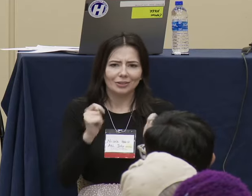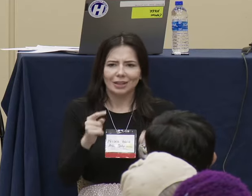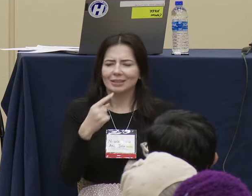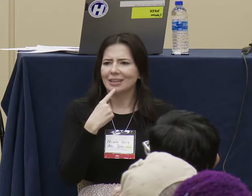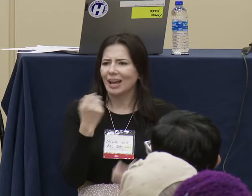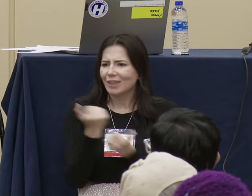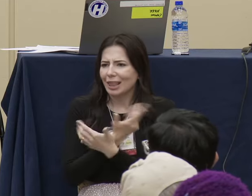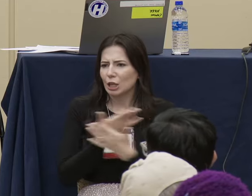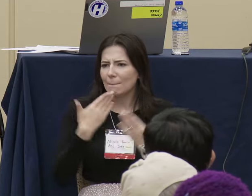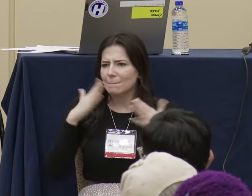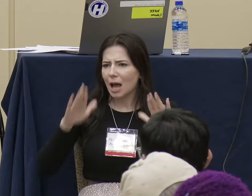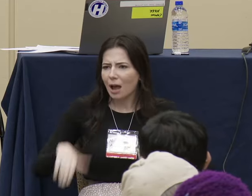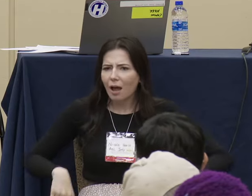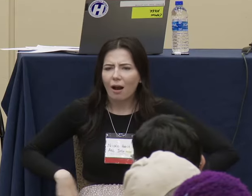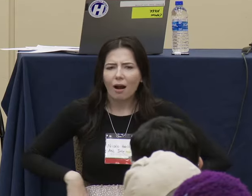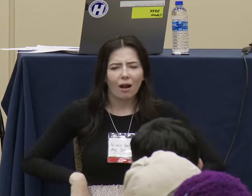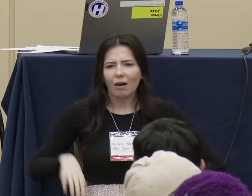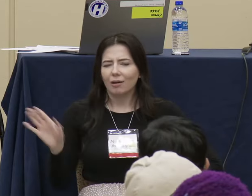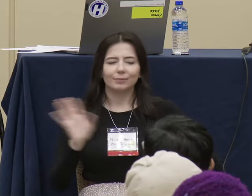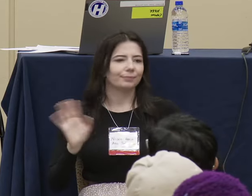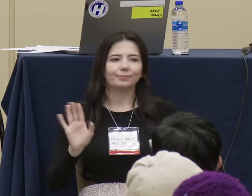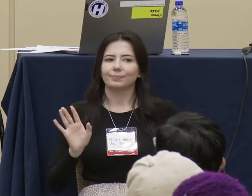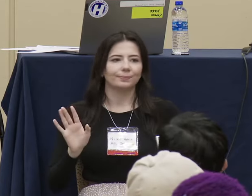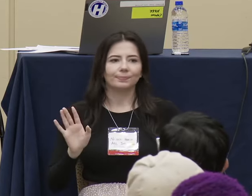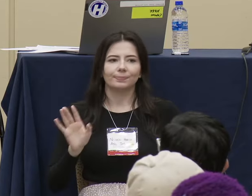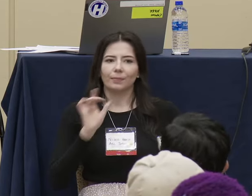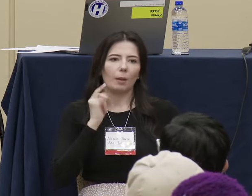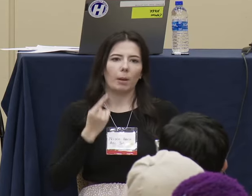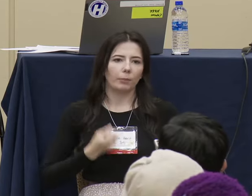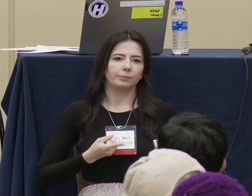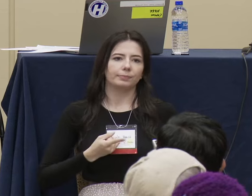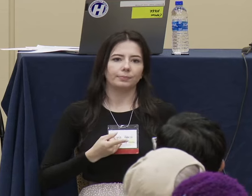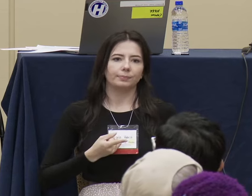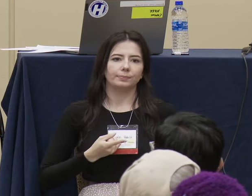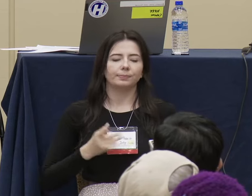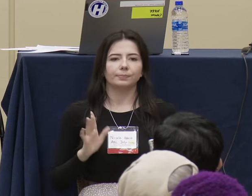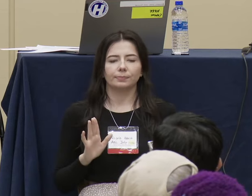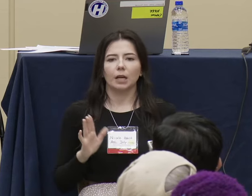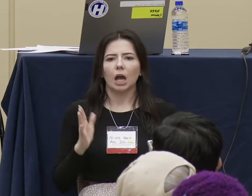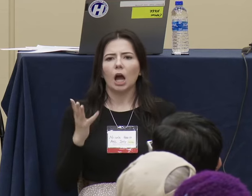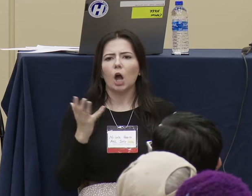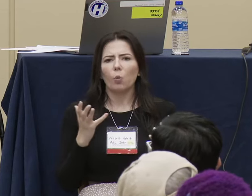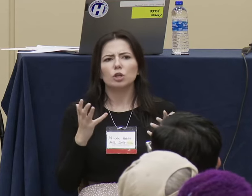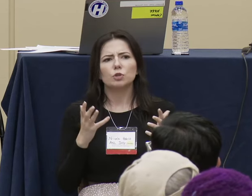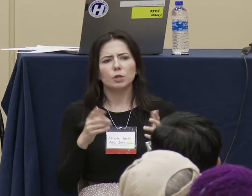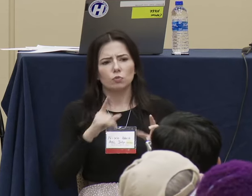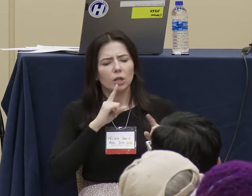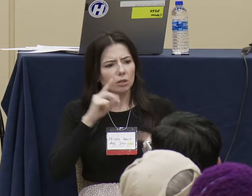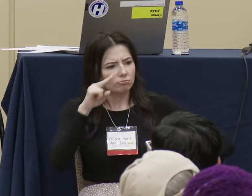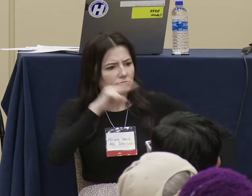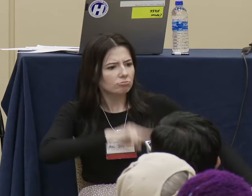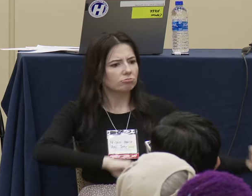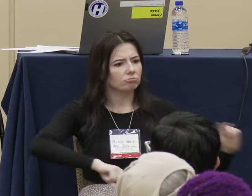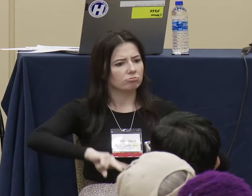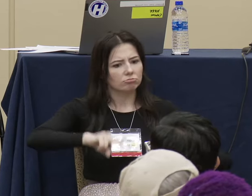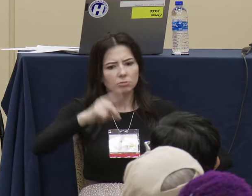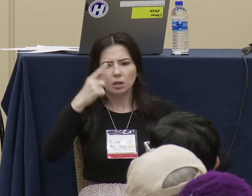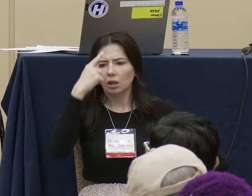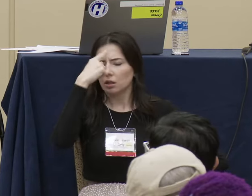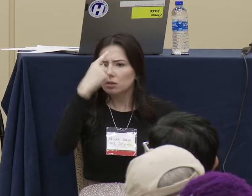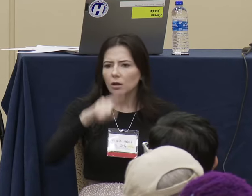everything's bad, why I didn't, not at all, but I want us to just be critical, and I want us to think about,